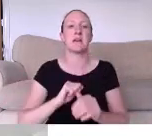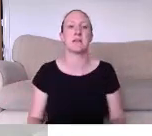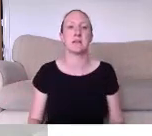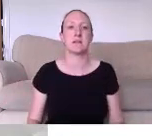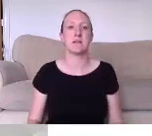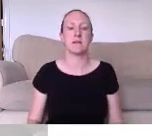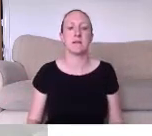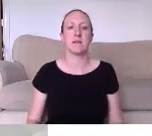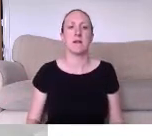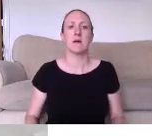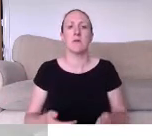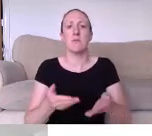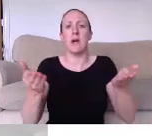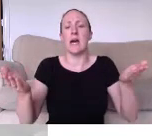back."